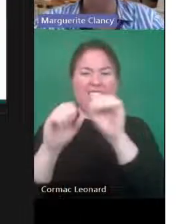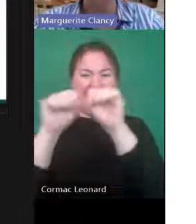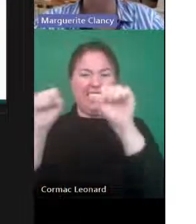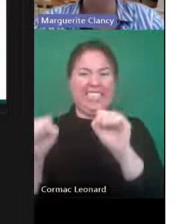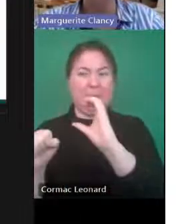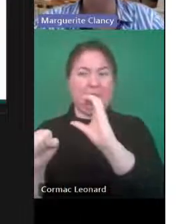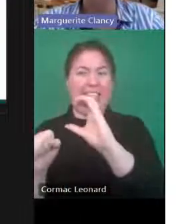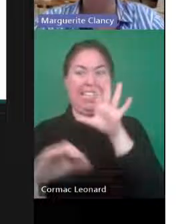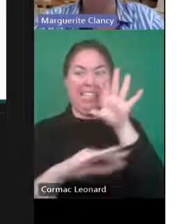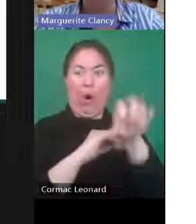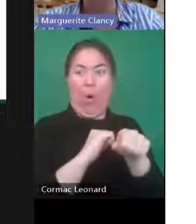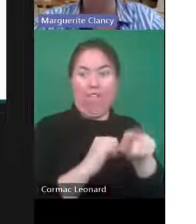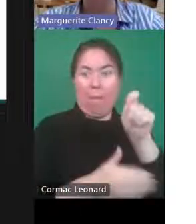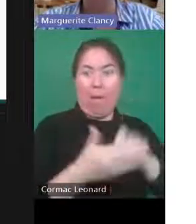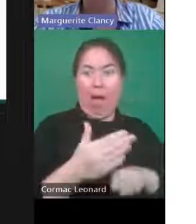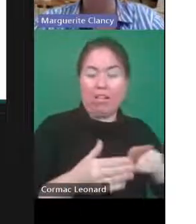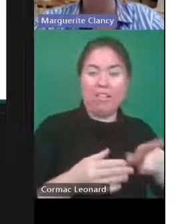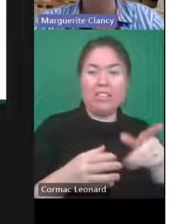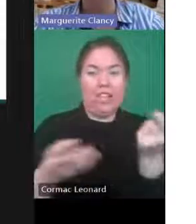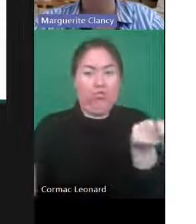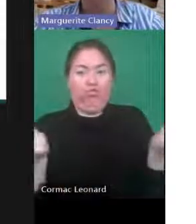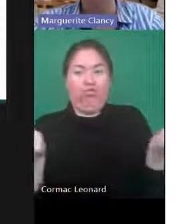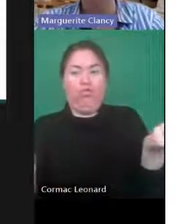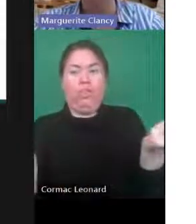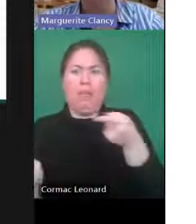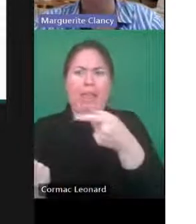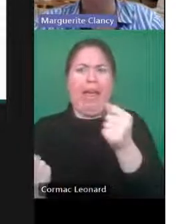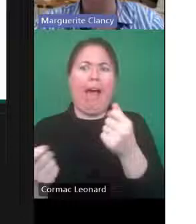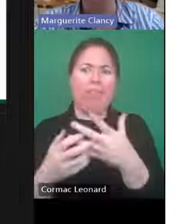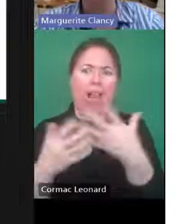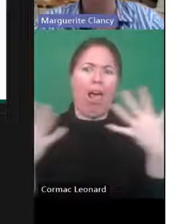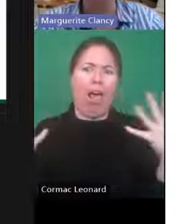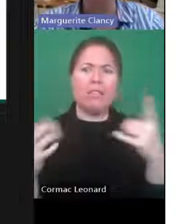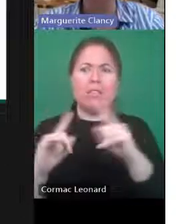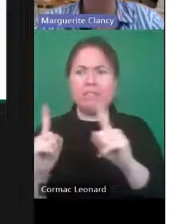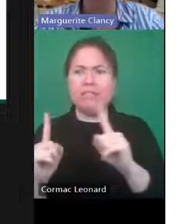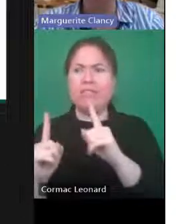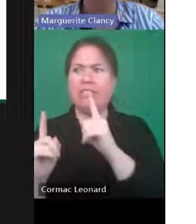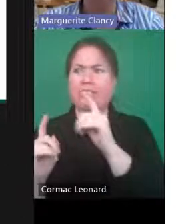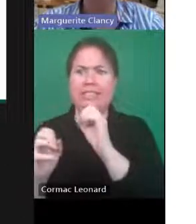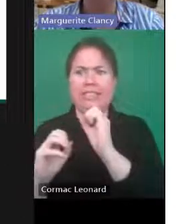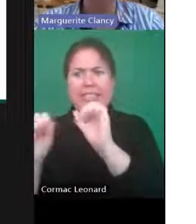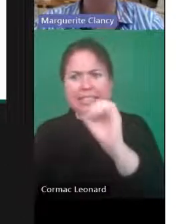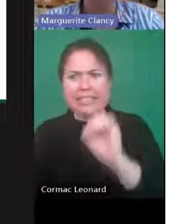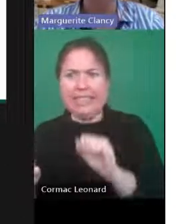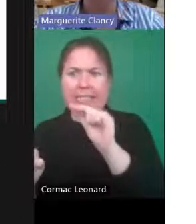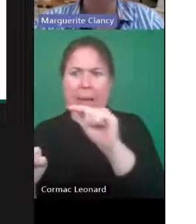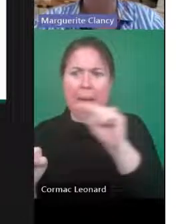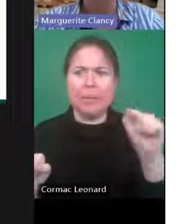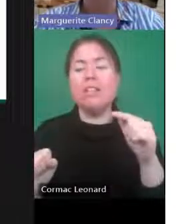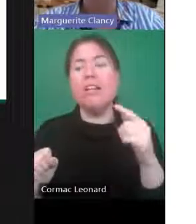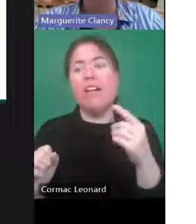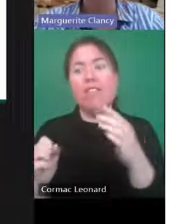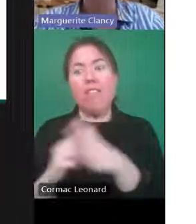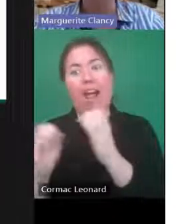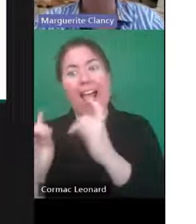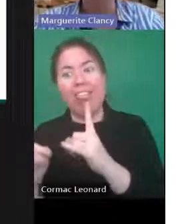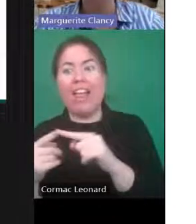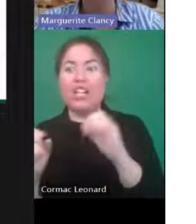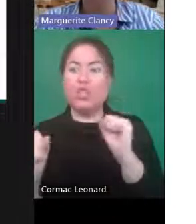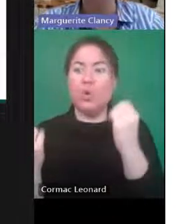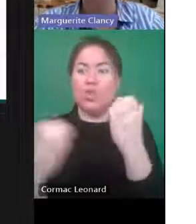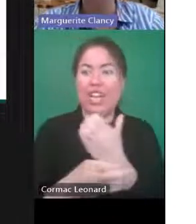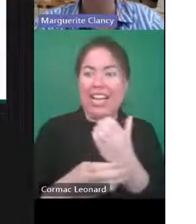that have, I suppose, many products in place, both in health and social care. In terms